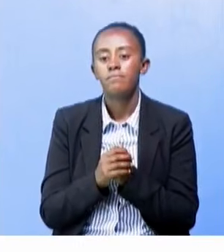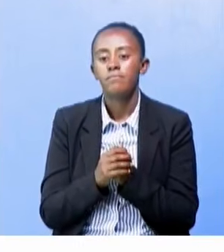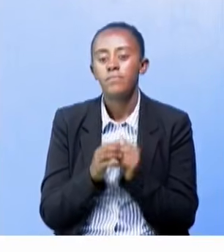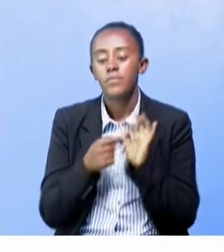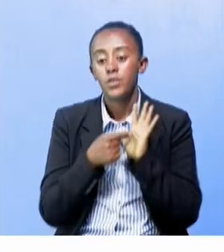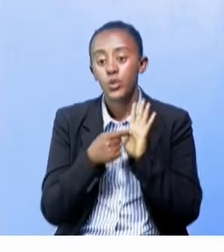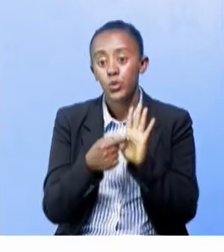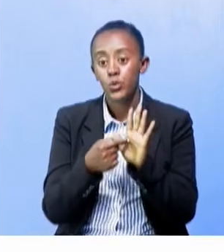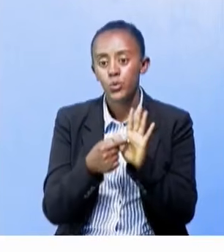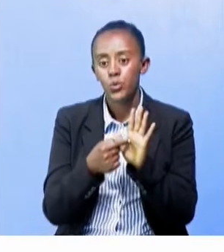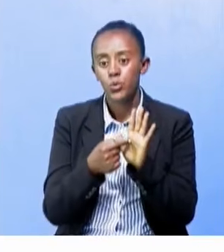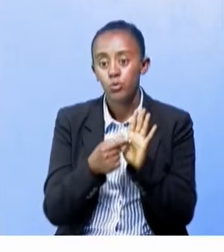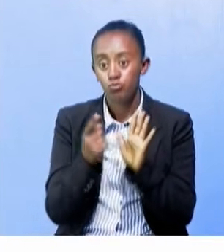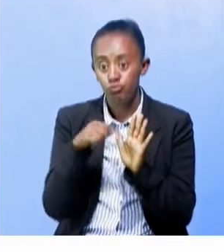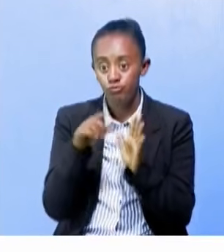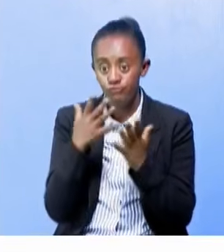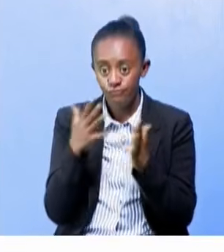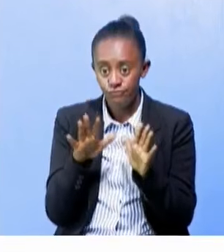show to